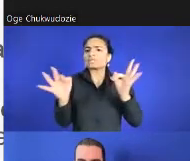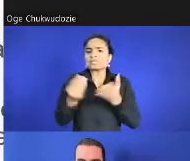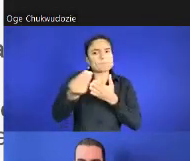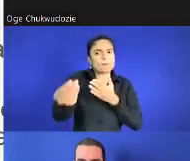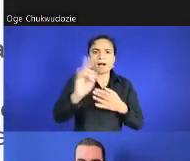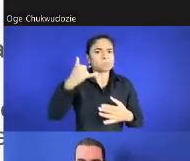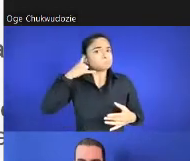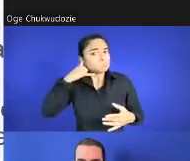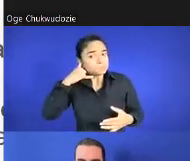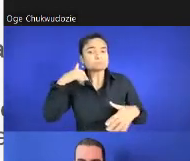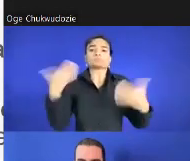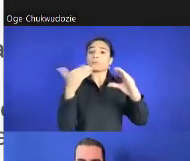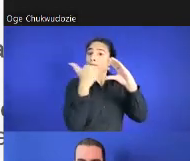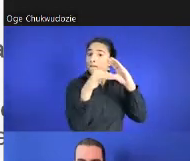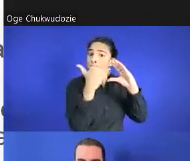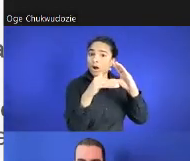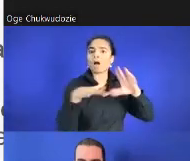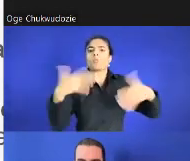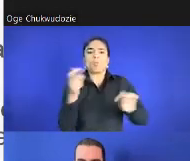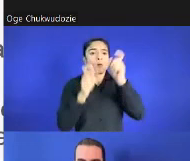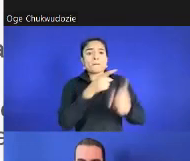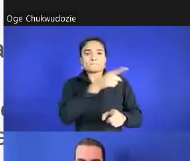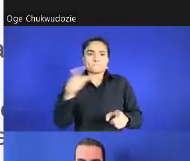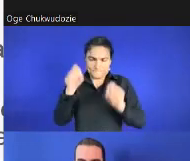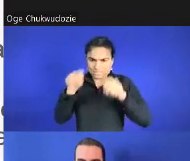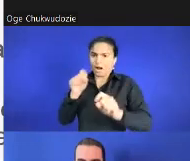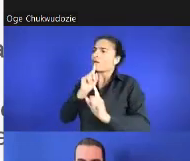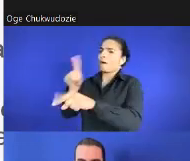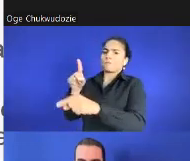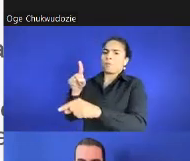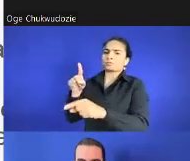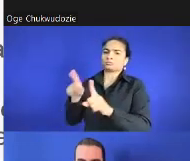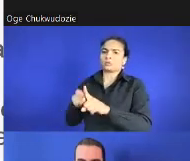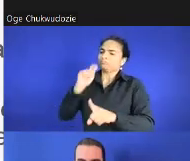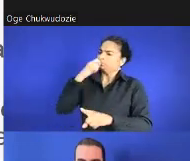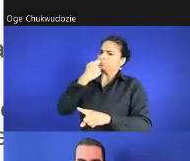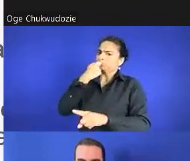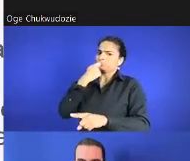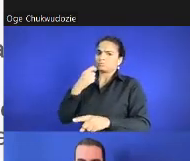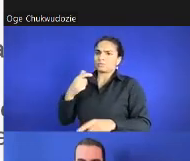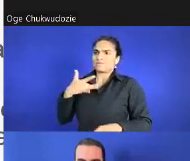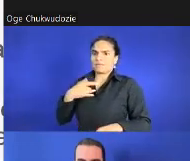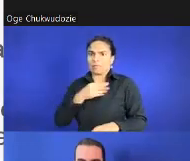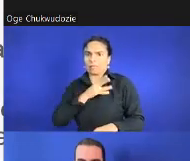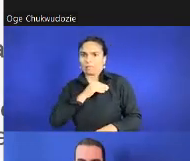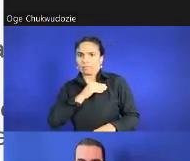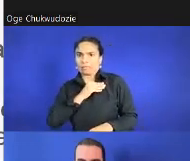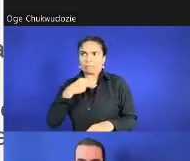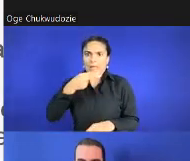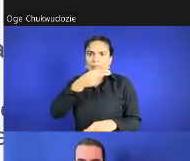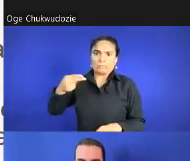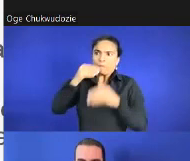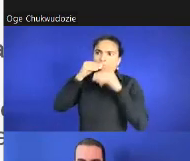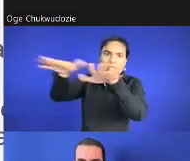have ensure that there are dedicated staff responsible for handling feedback in line with standard operating